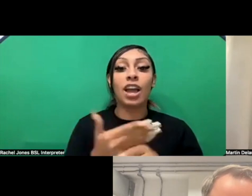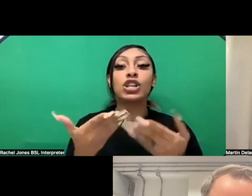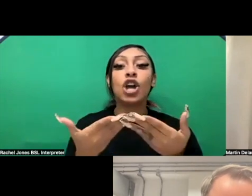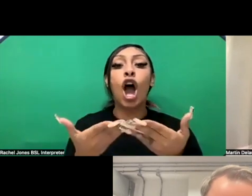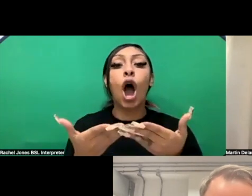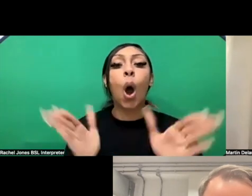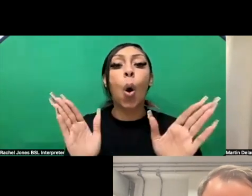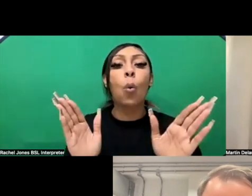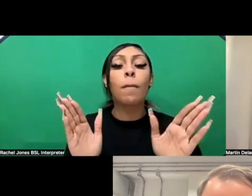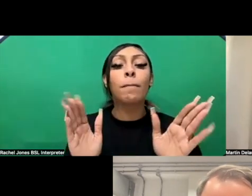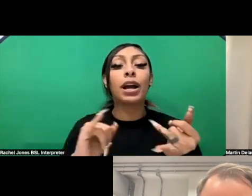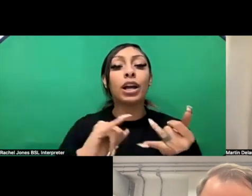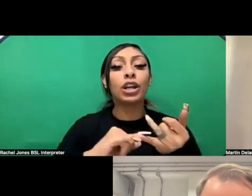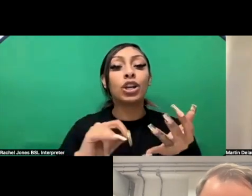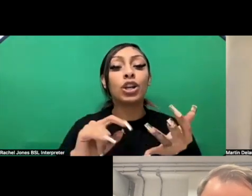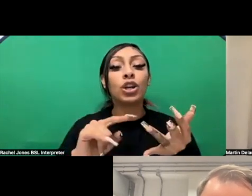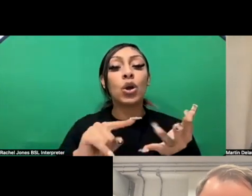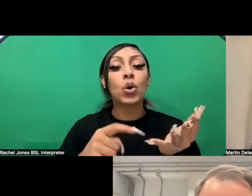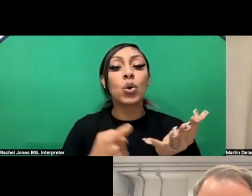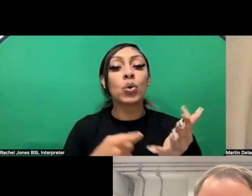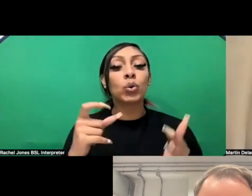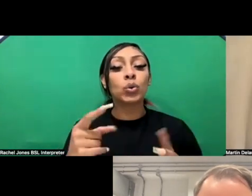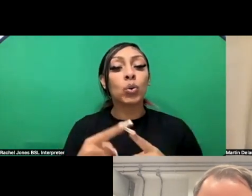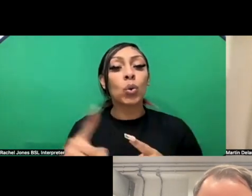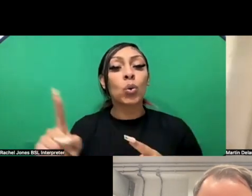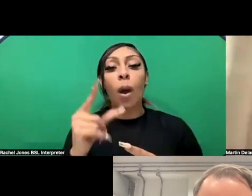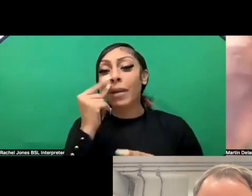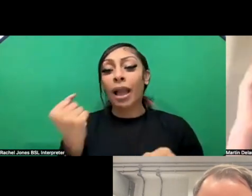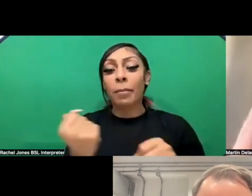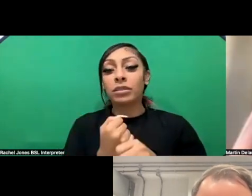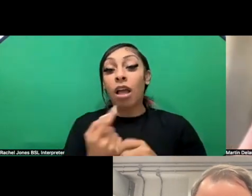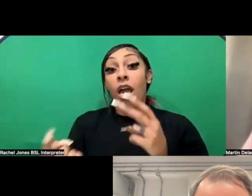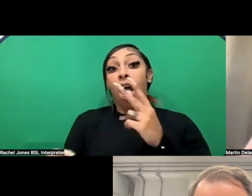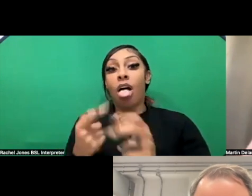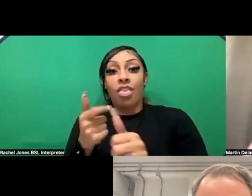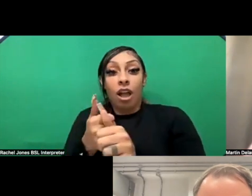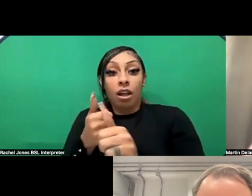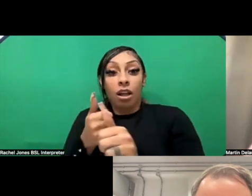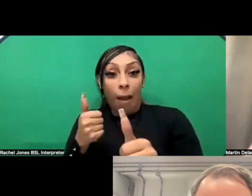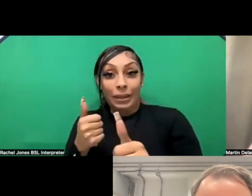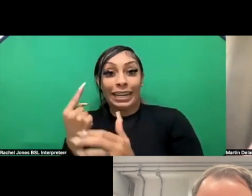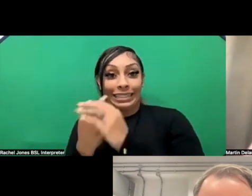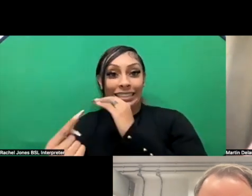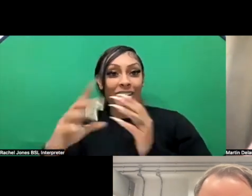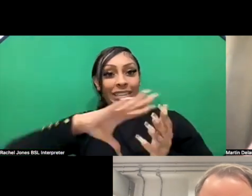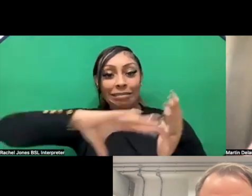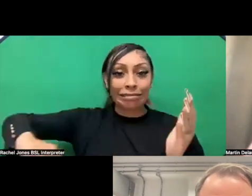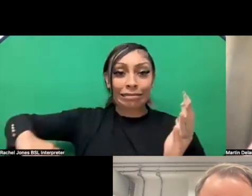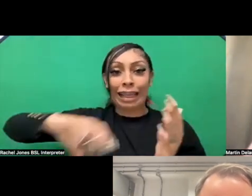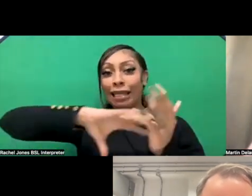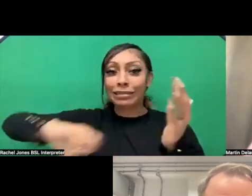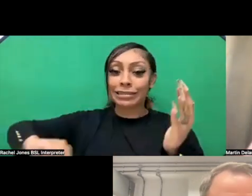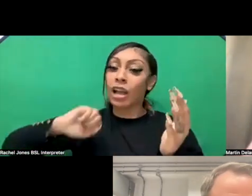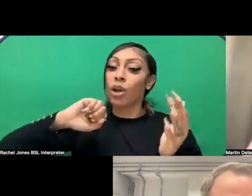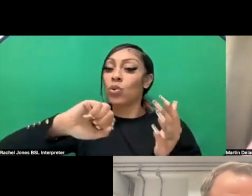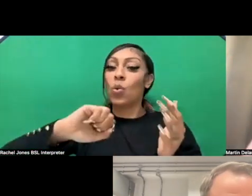element into the instrument as well, but what can be done to prevent other companies and individuals from stealing and reappropriating the products we